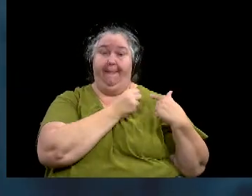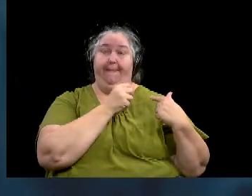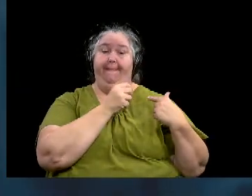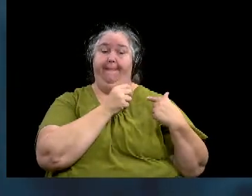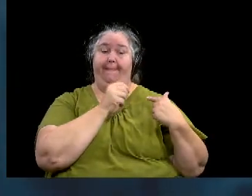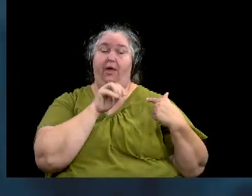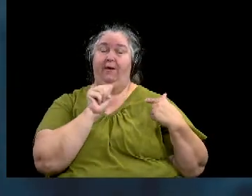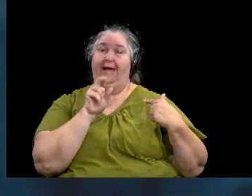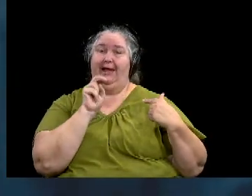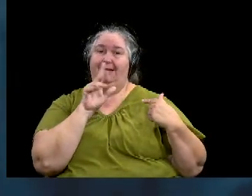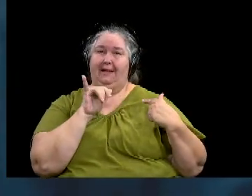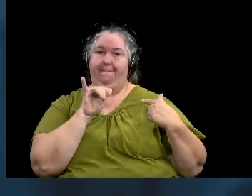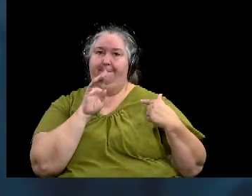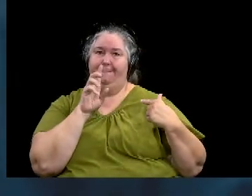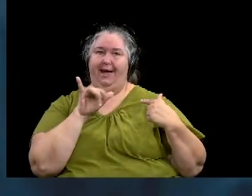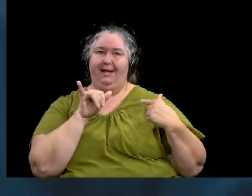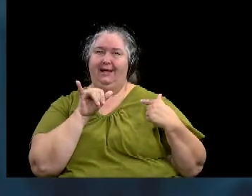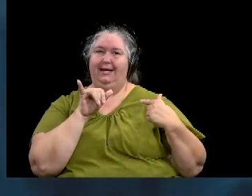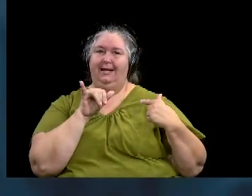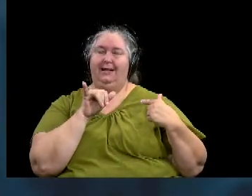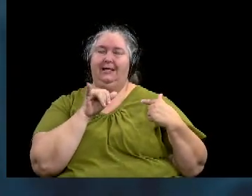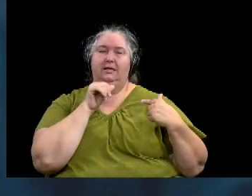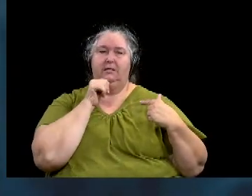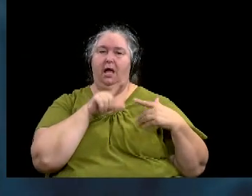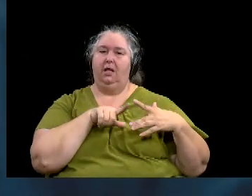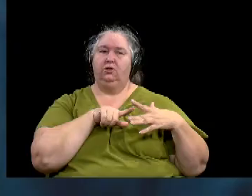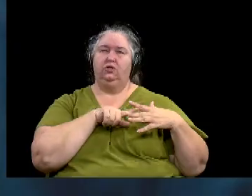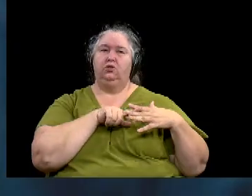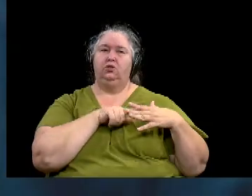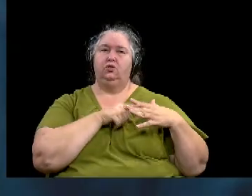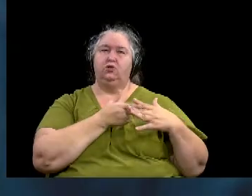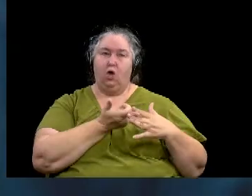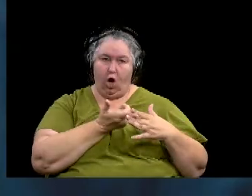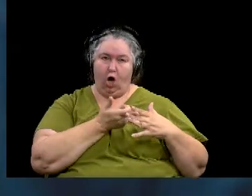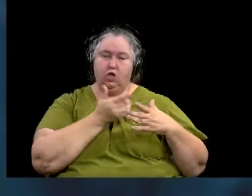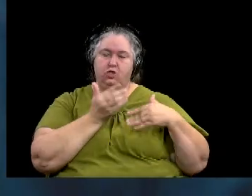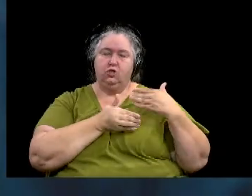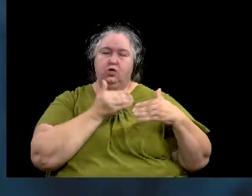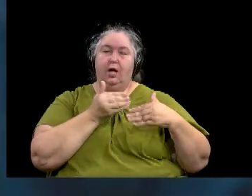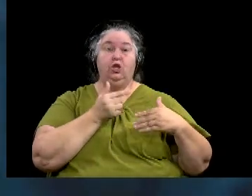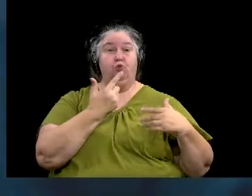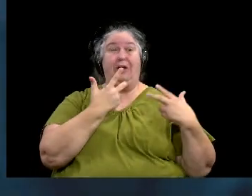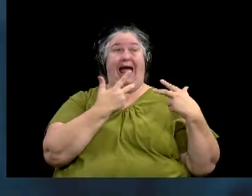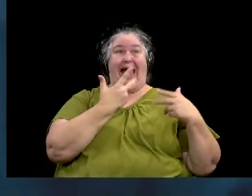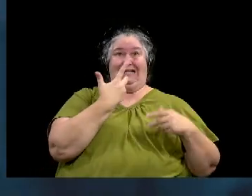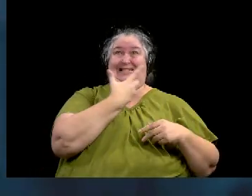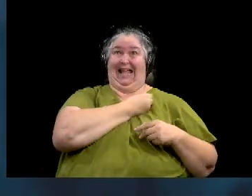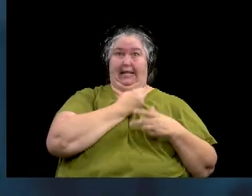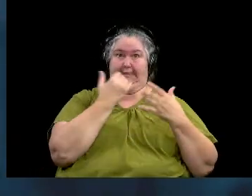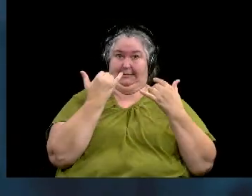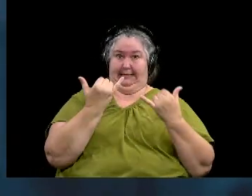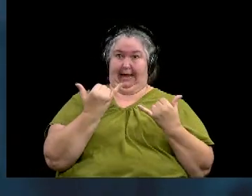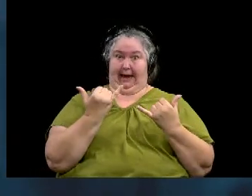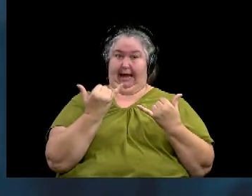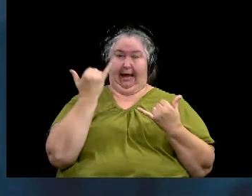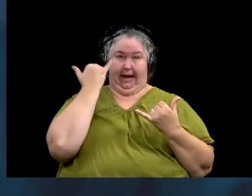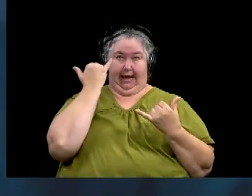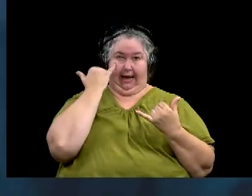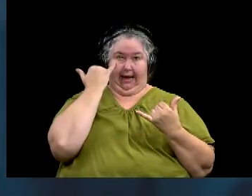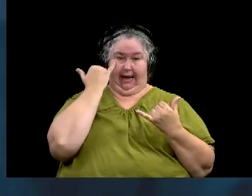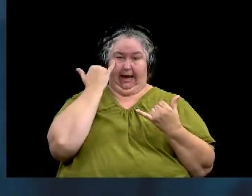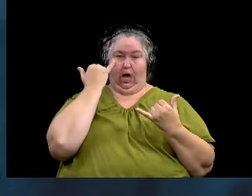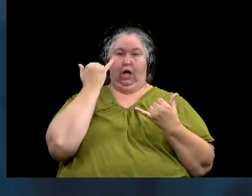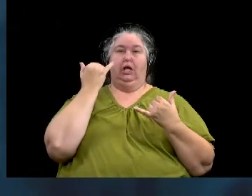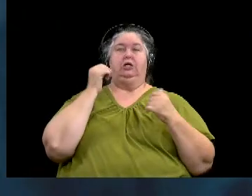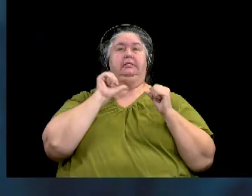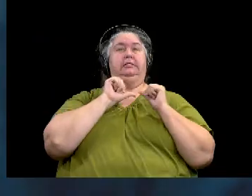2 weeks into it. So even if you've gotten the vaccine, the theoretical risk still remains for at least 2 weeks. And then